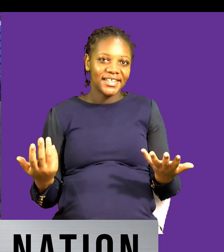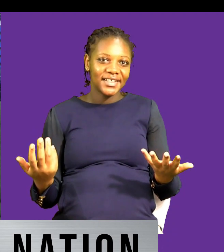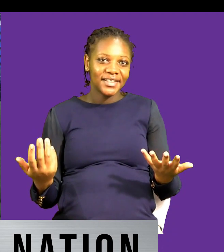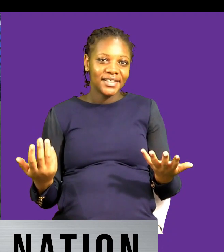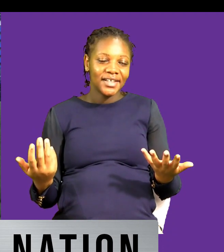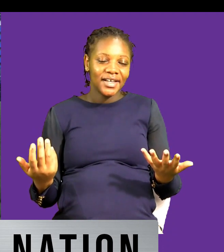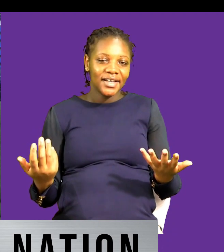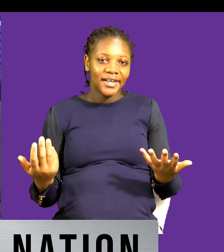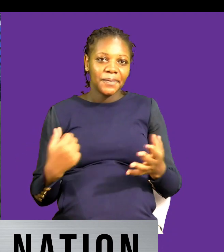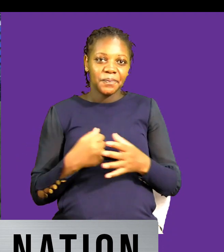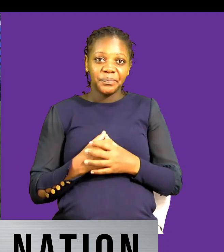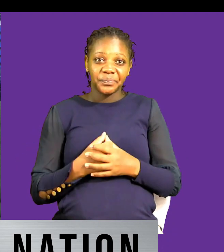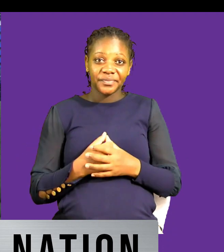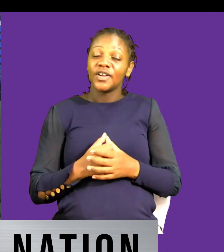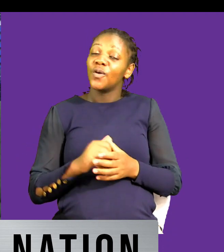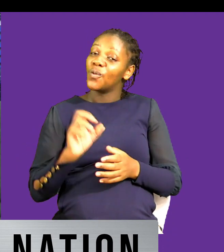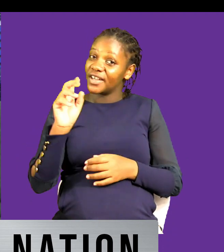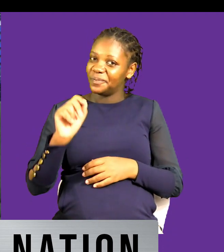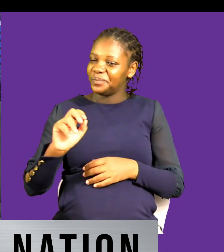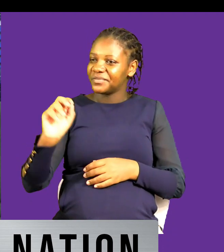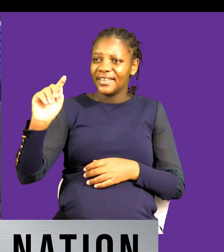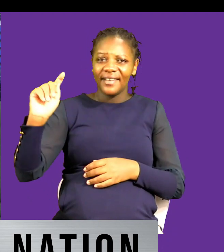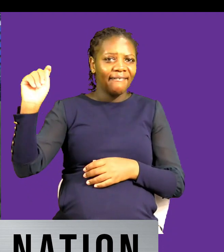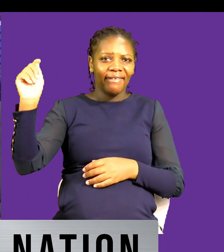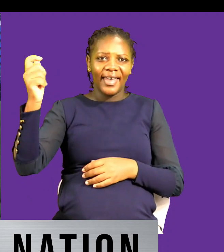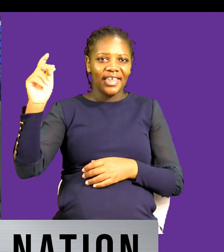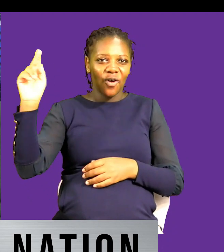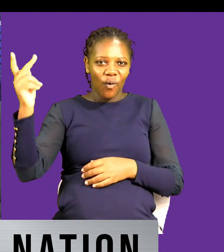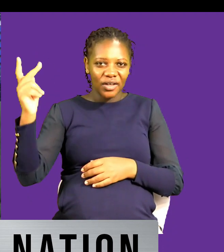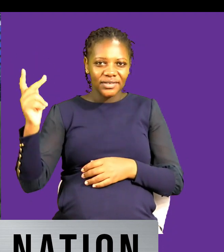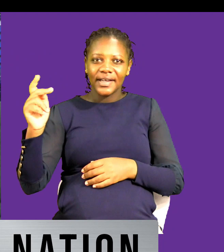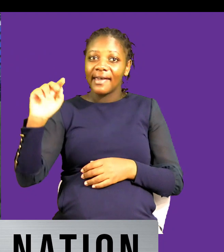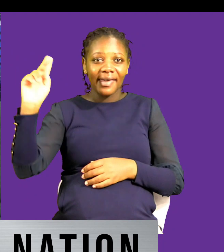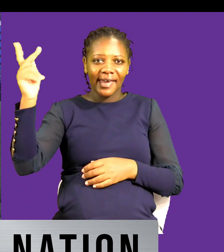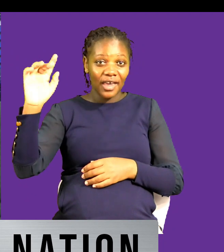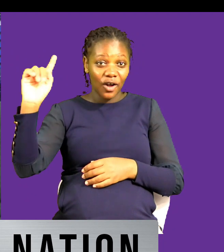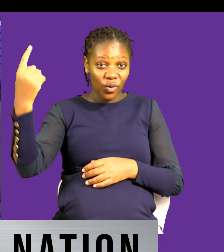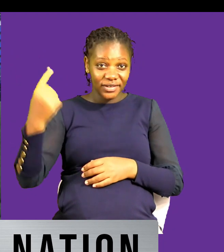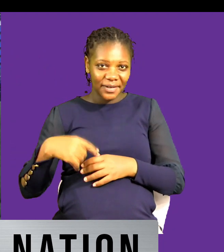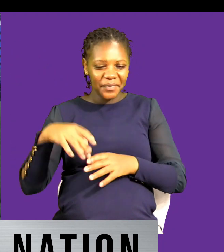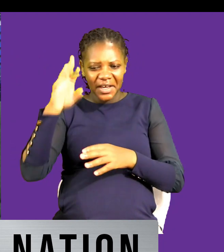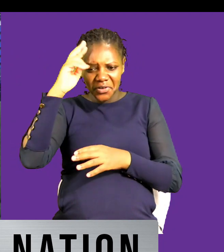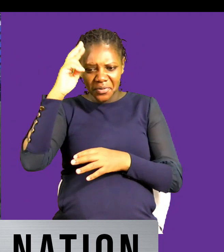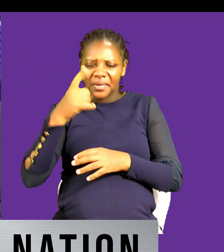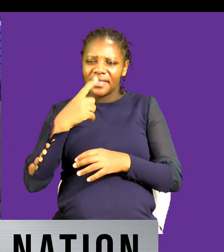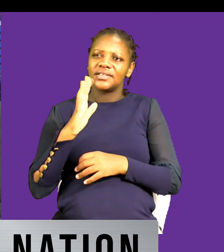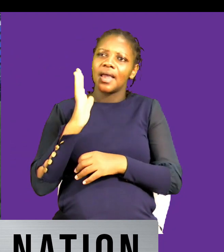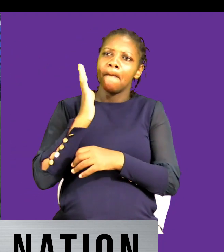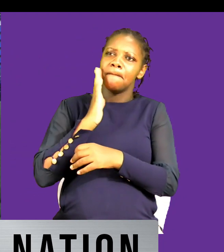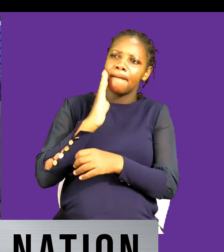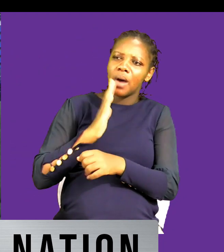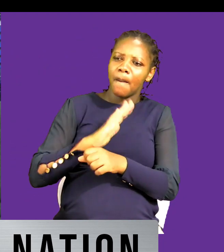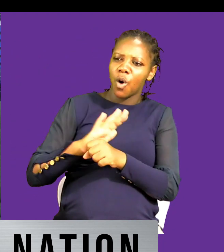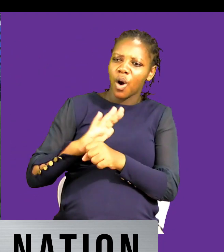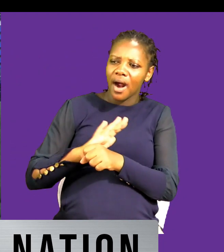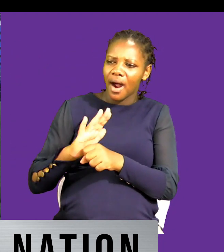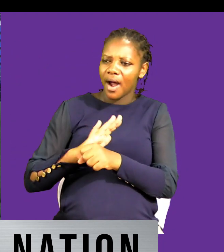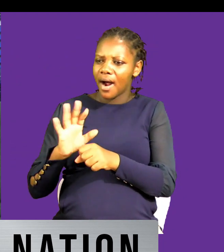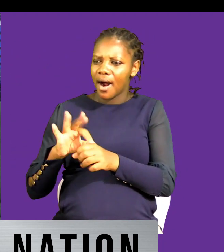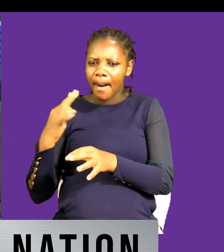a true champion. Kenya Kwanza, they came in with a hustler narrative. Yes. You remember? Basically championing about the issues